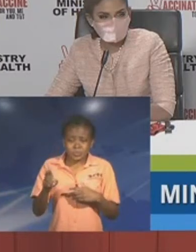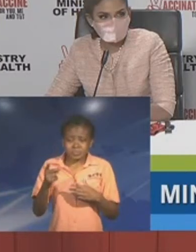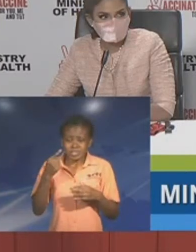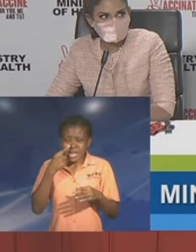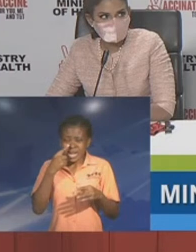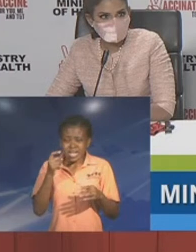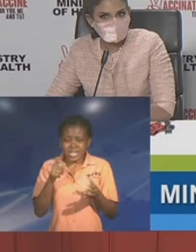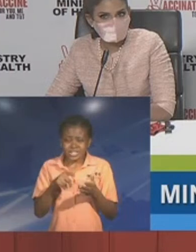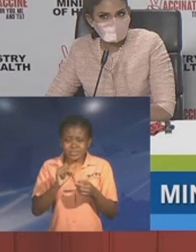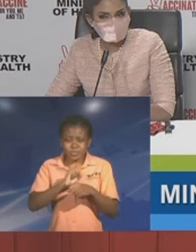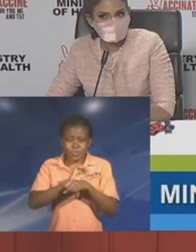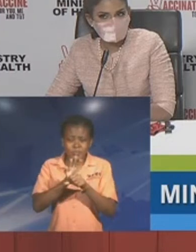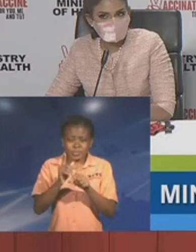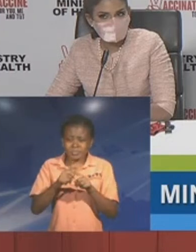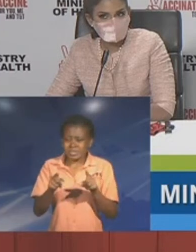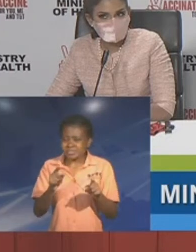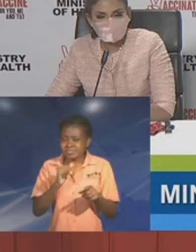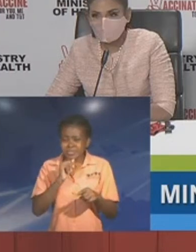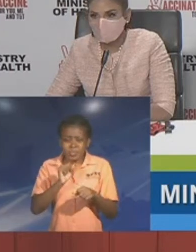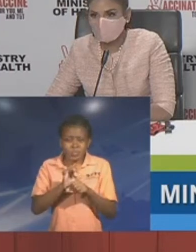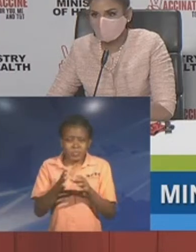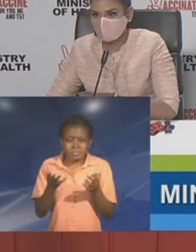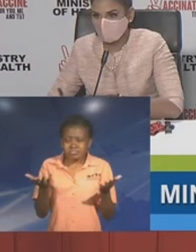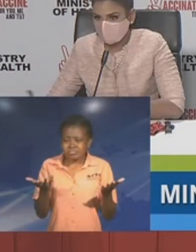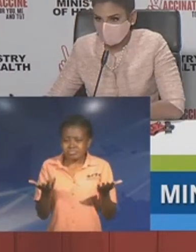not COVID-19. Thank you.